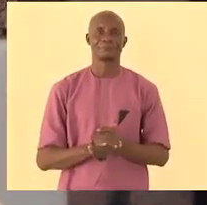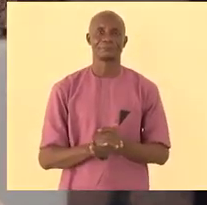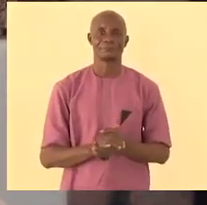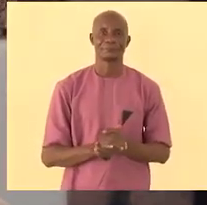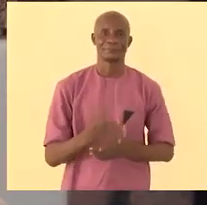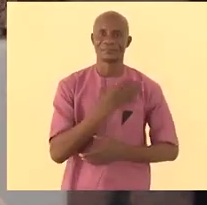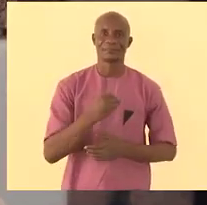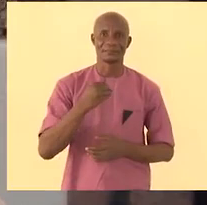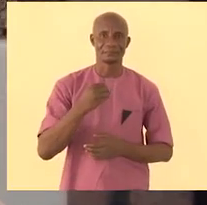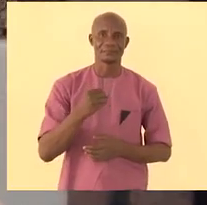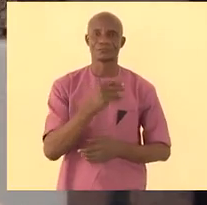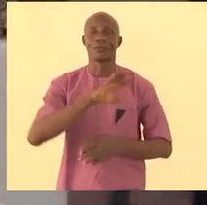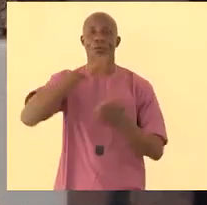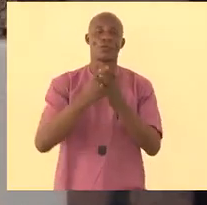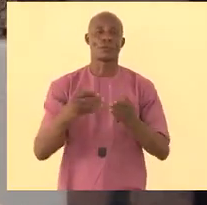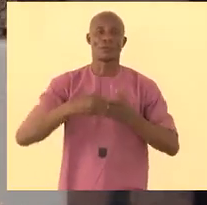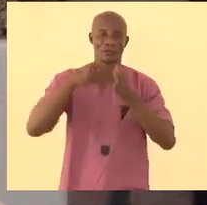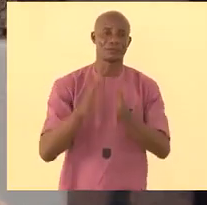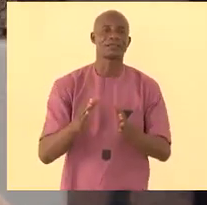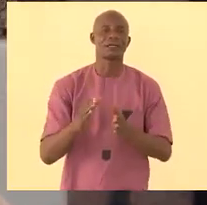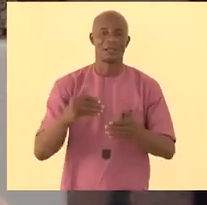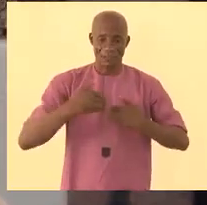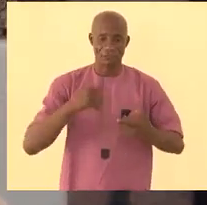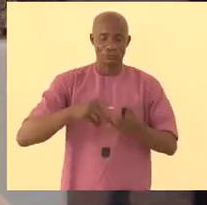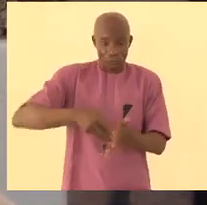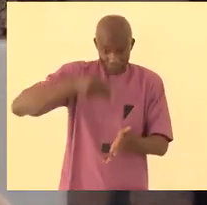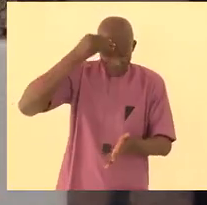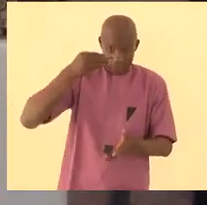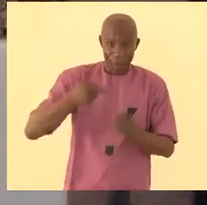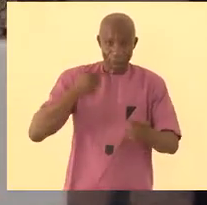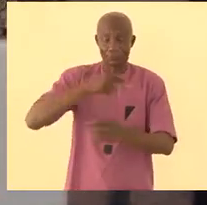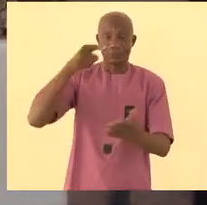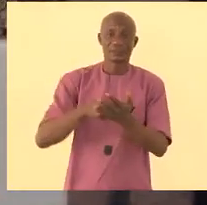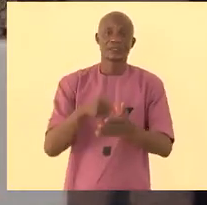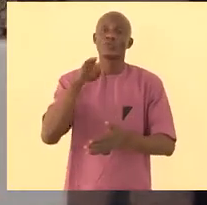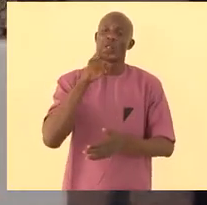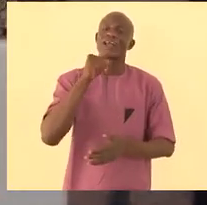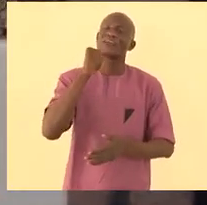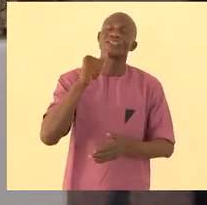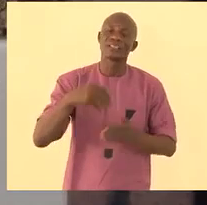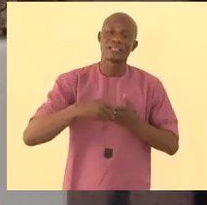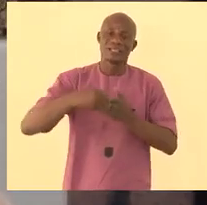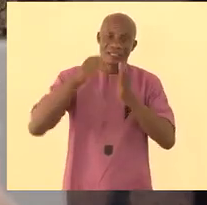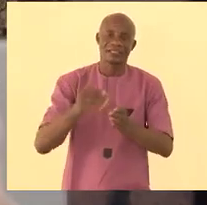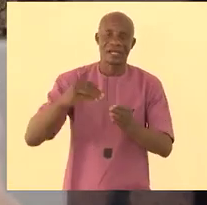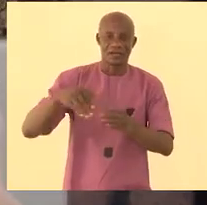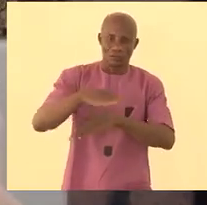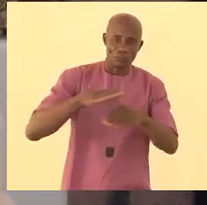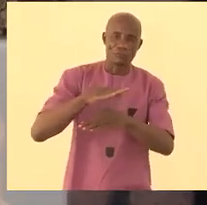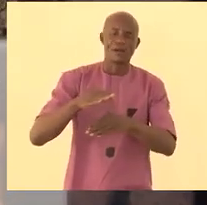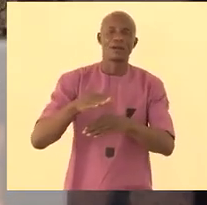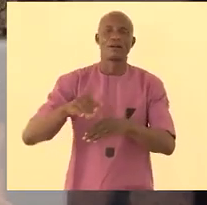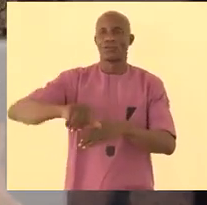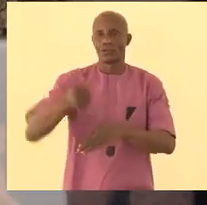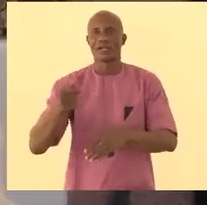And I think all leaders of the world need to learn from this. That you are not leader over others